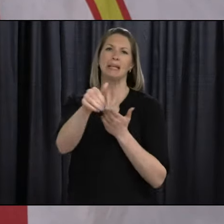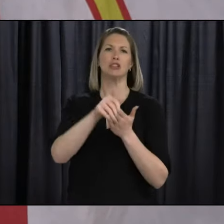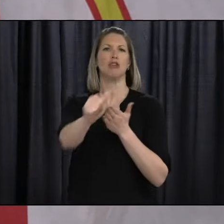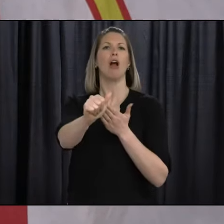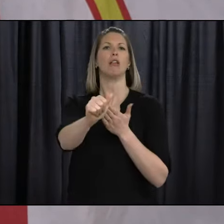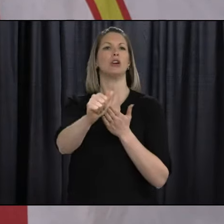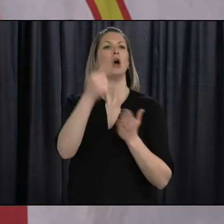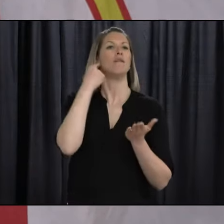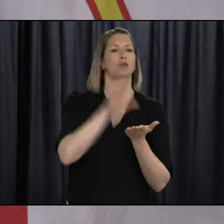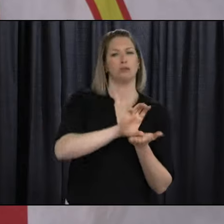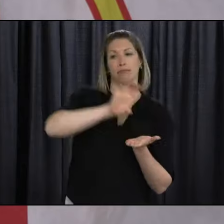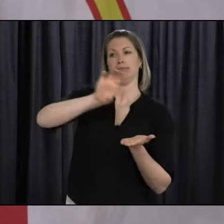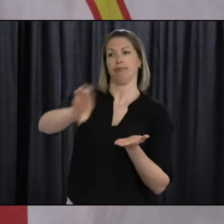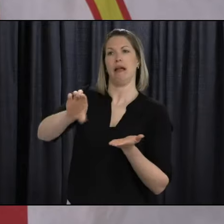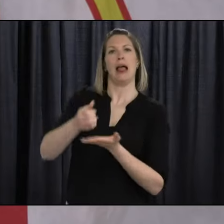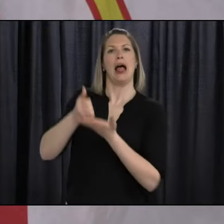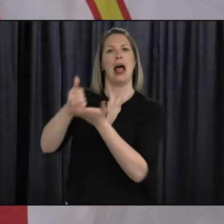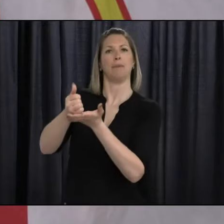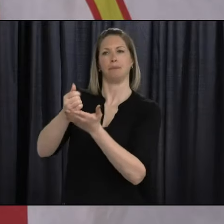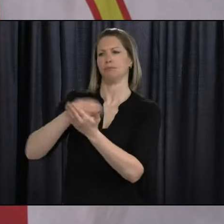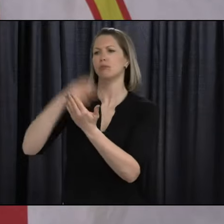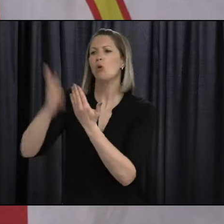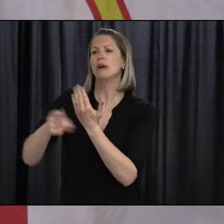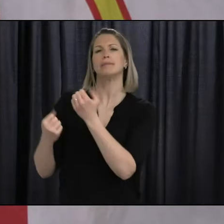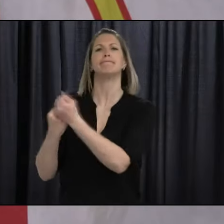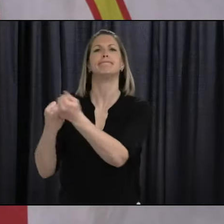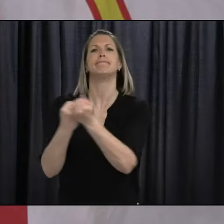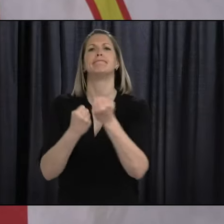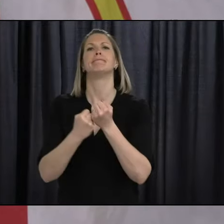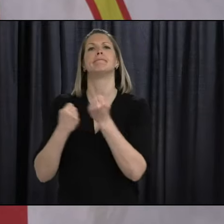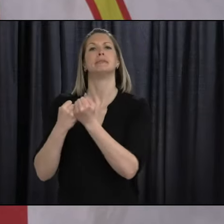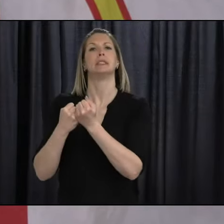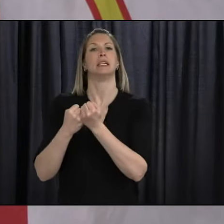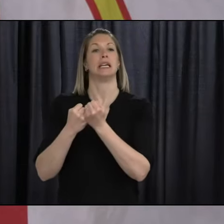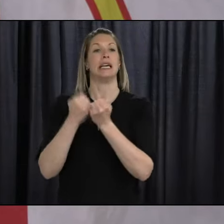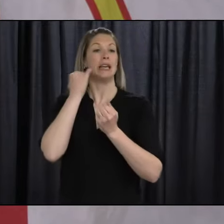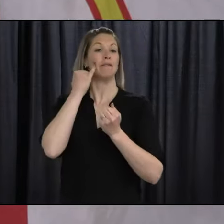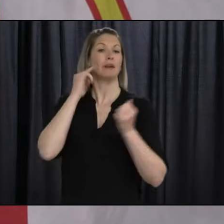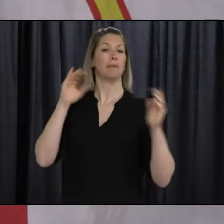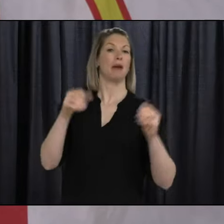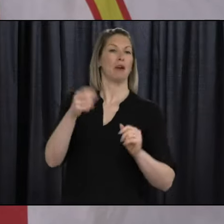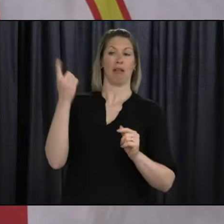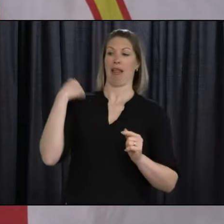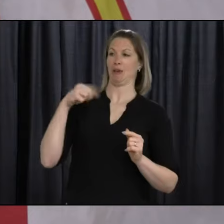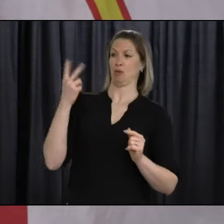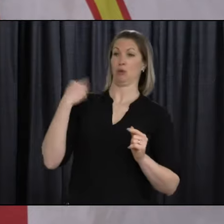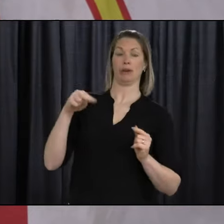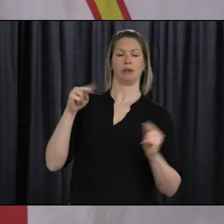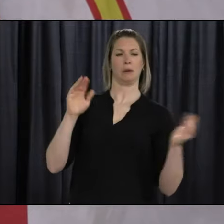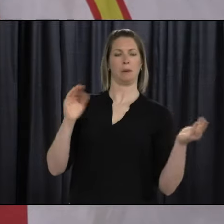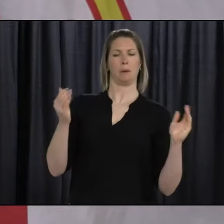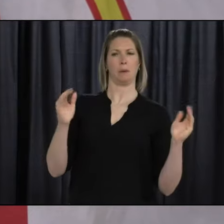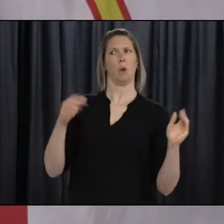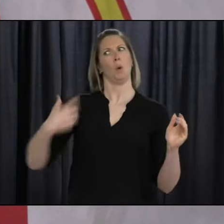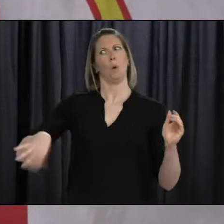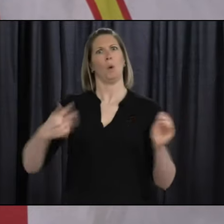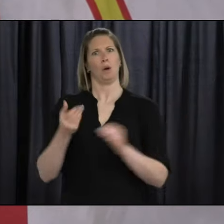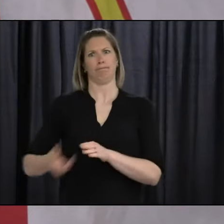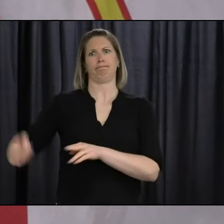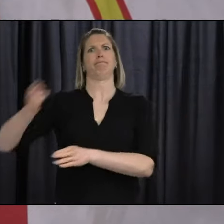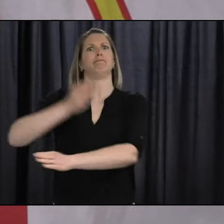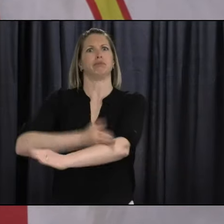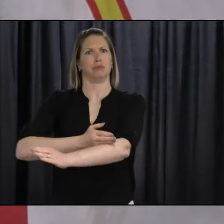that's nearly an 8% increase if you compare that to the following year. And it's interesting, I think, if we just take a few minutes